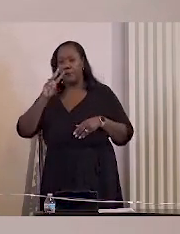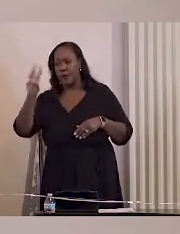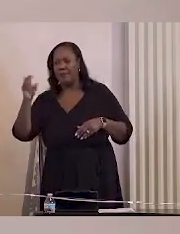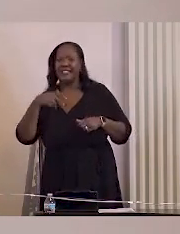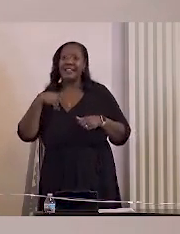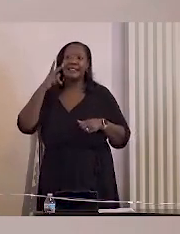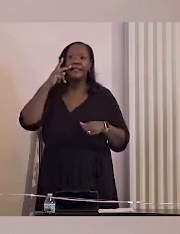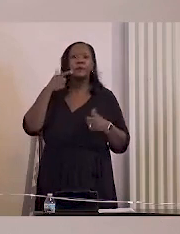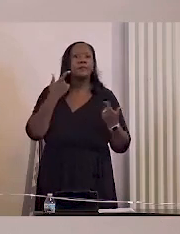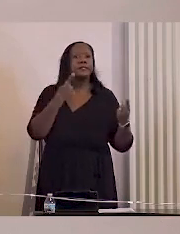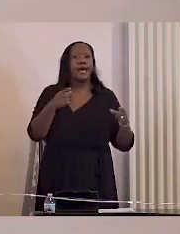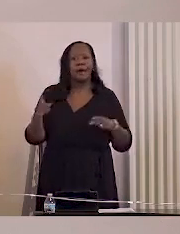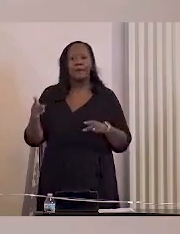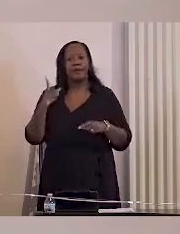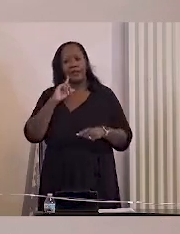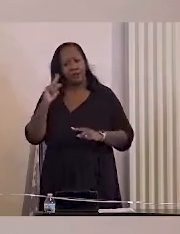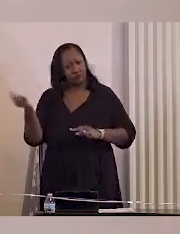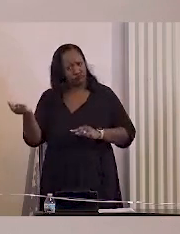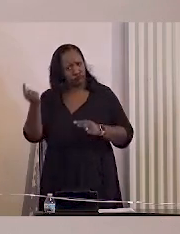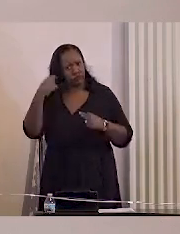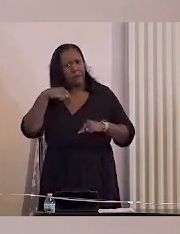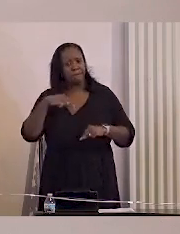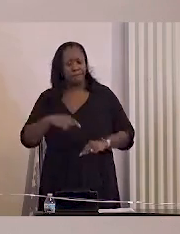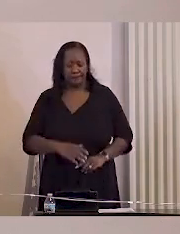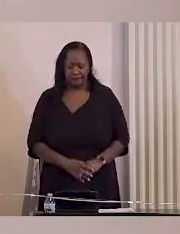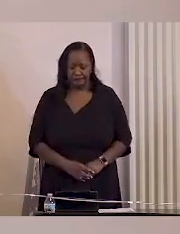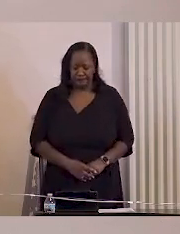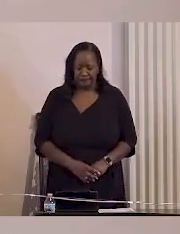there, and you are welcome at all.